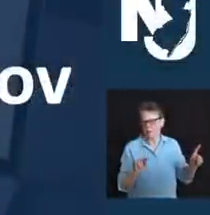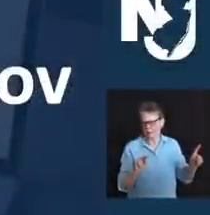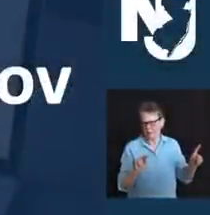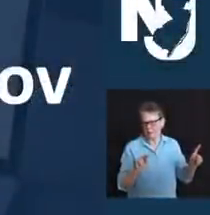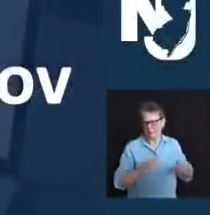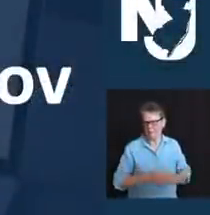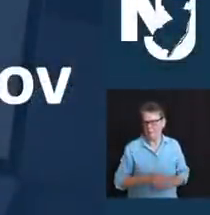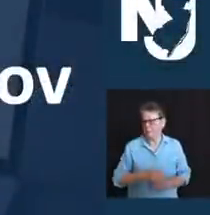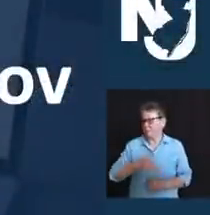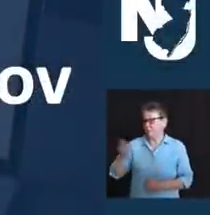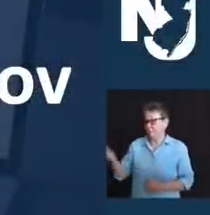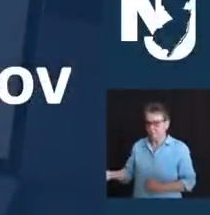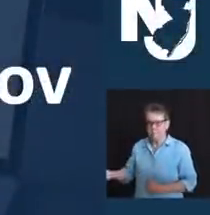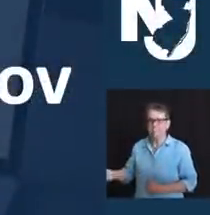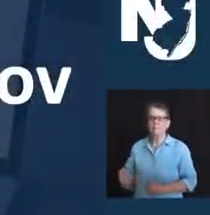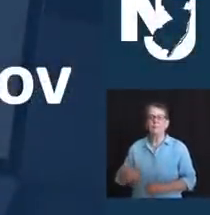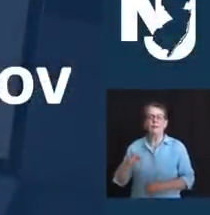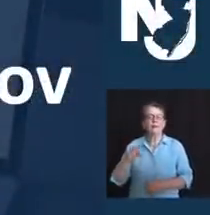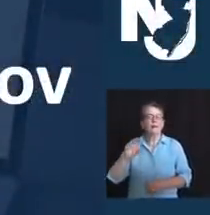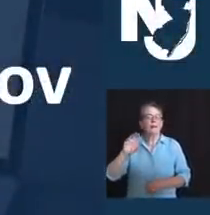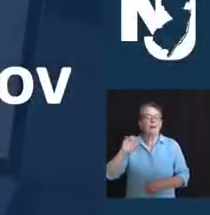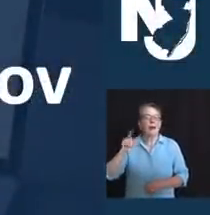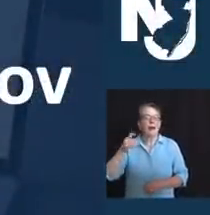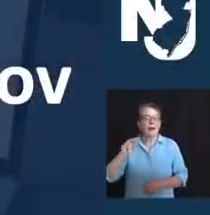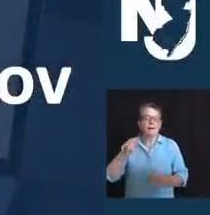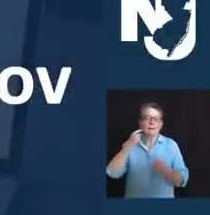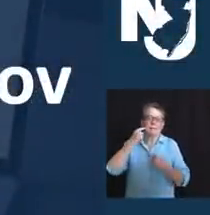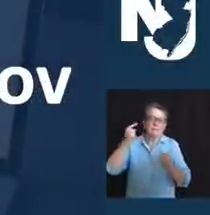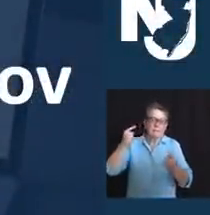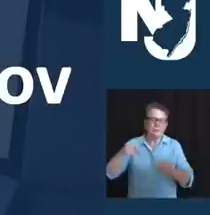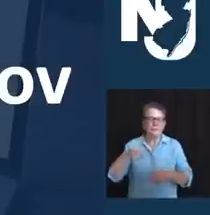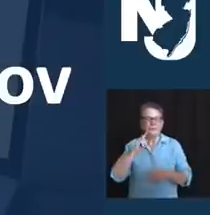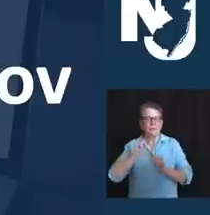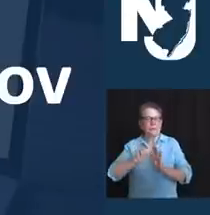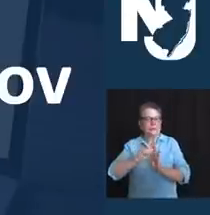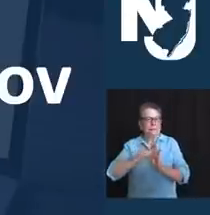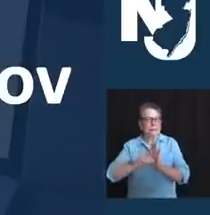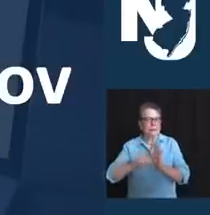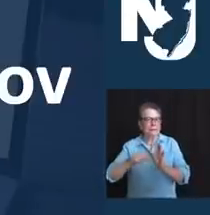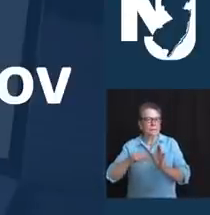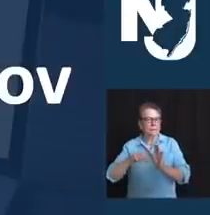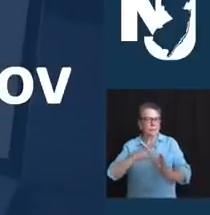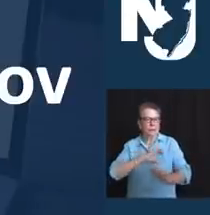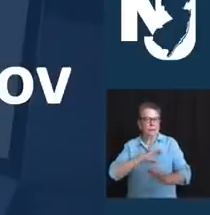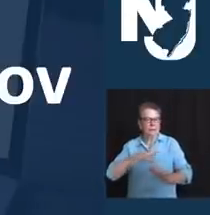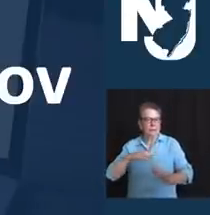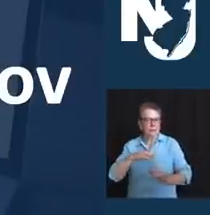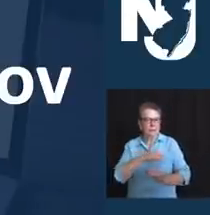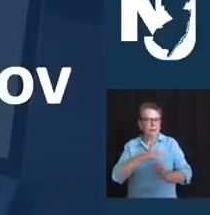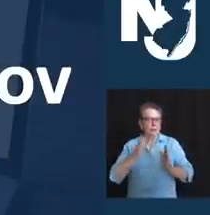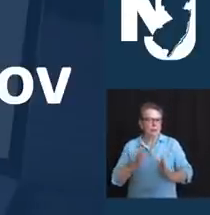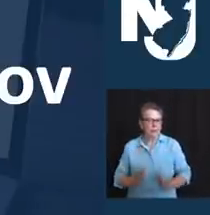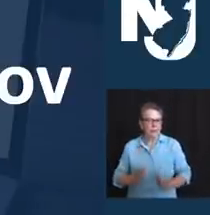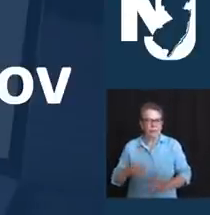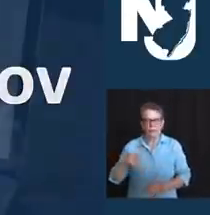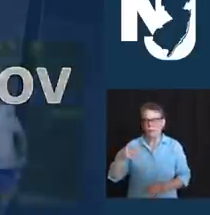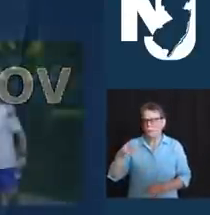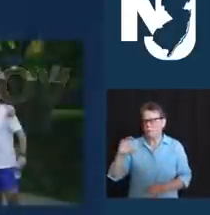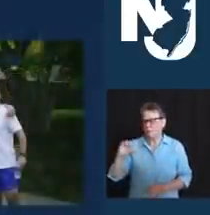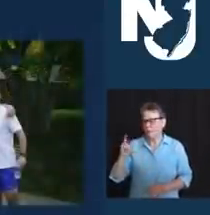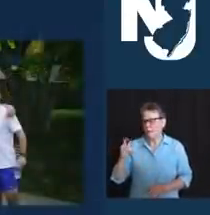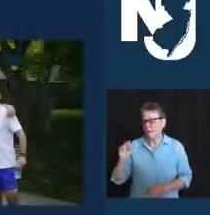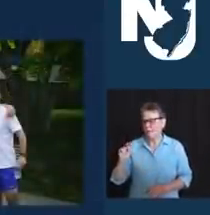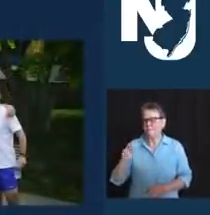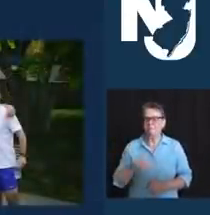who needs no introduction to my left, Superintendent of the State Police, Colonel Pat Callahan. Pat, I want to start actually